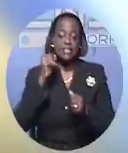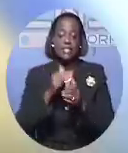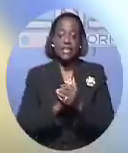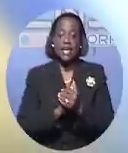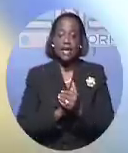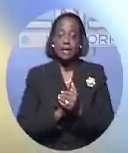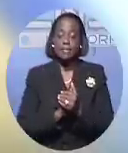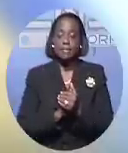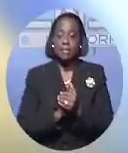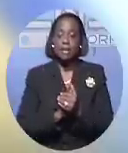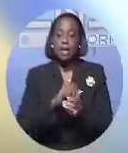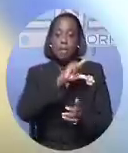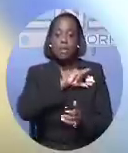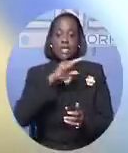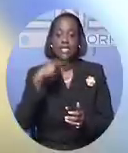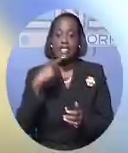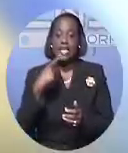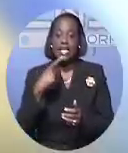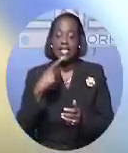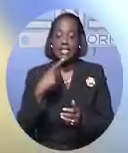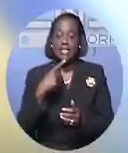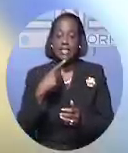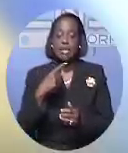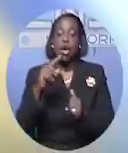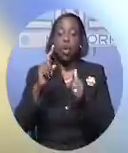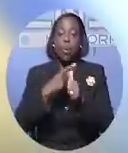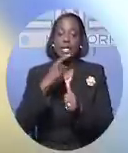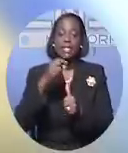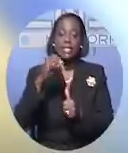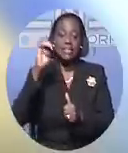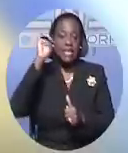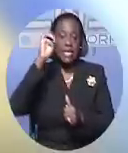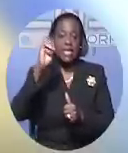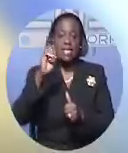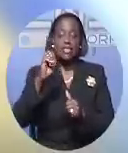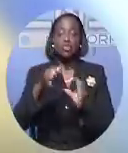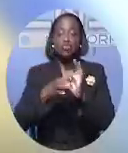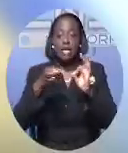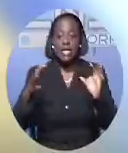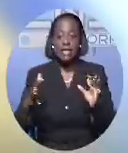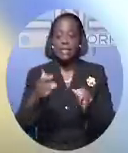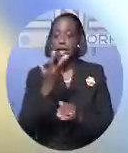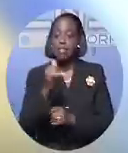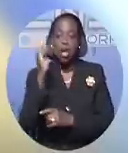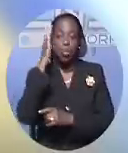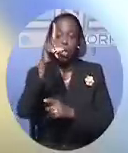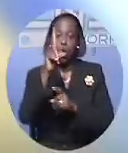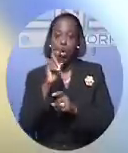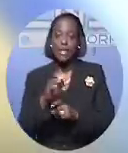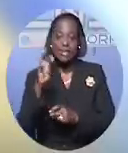tonight. Meantime, police officers say that once he is released from hospital, they will question him. Back to you.